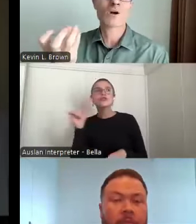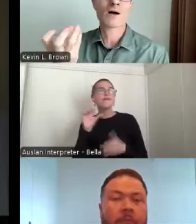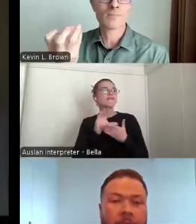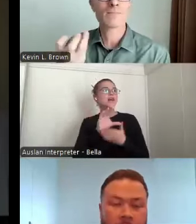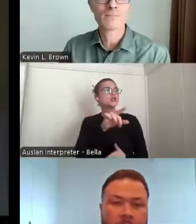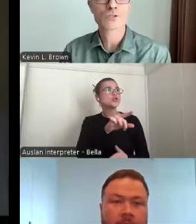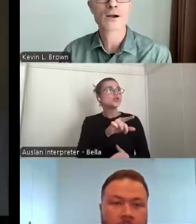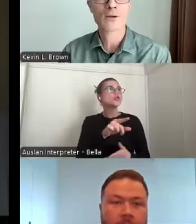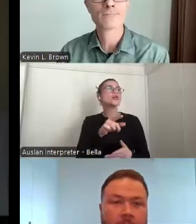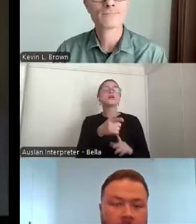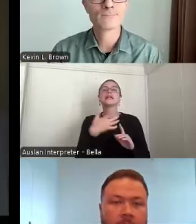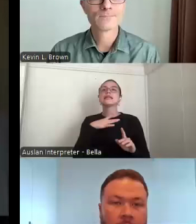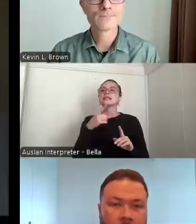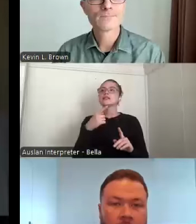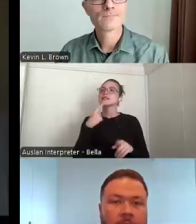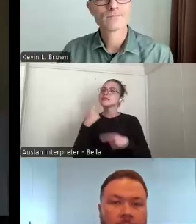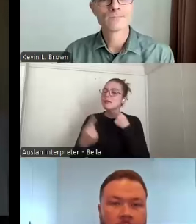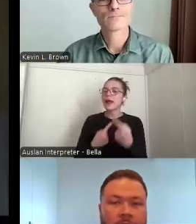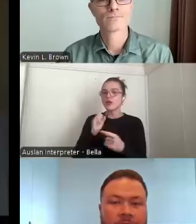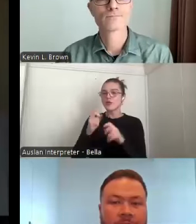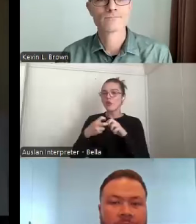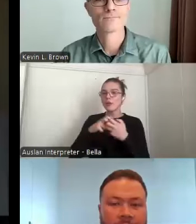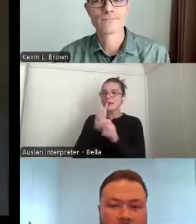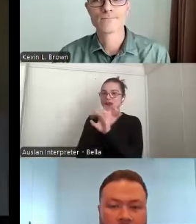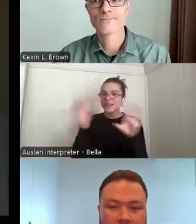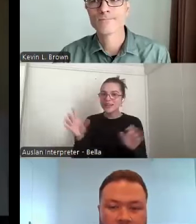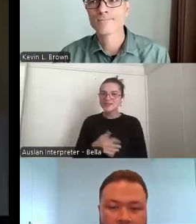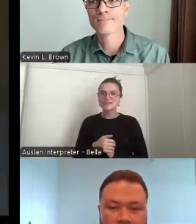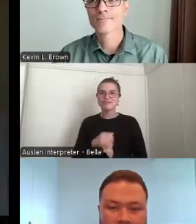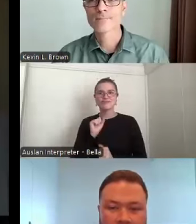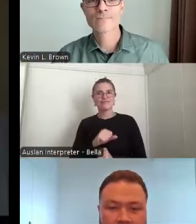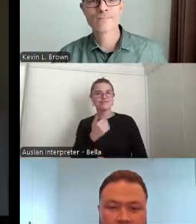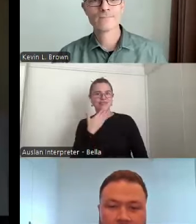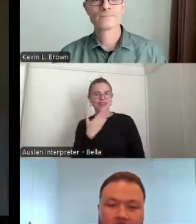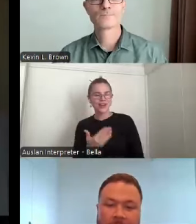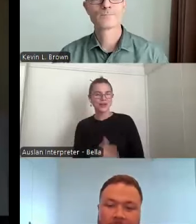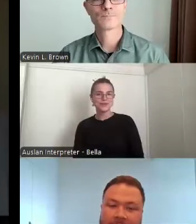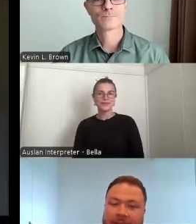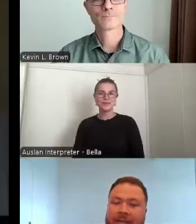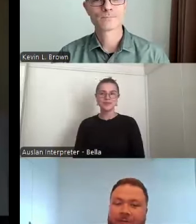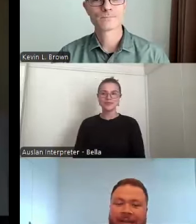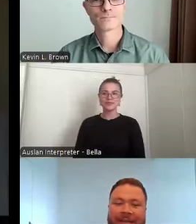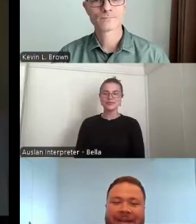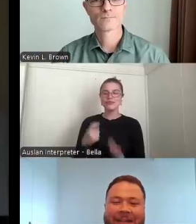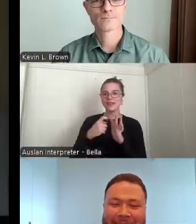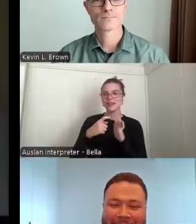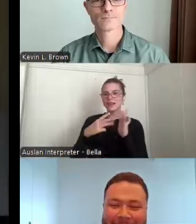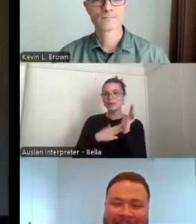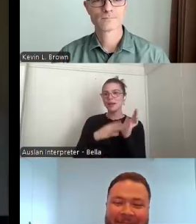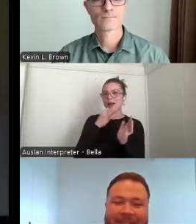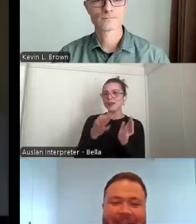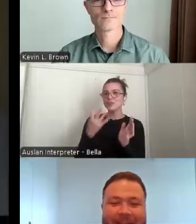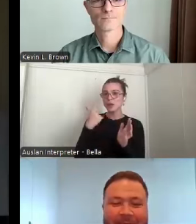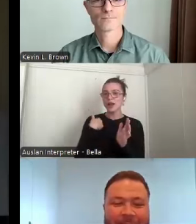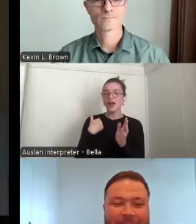this problem I'm describing. Terrific. Thank you for that. Kim has asked, when I get my leadership